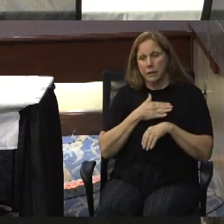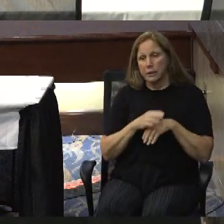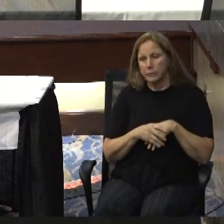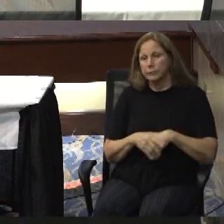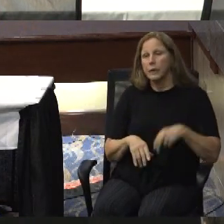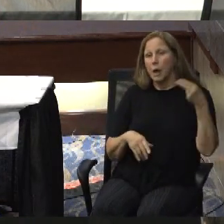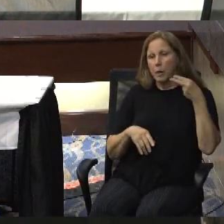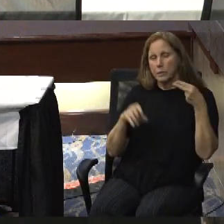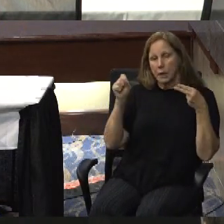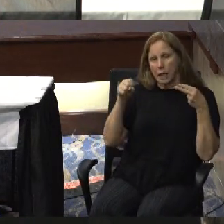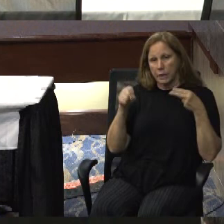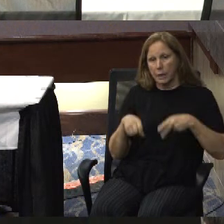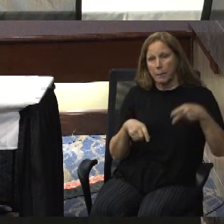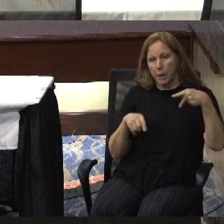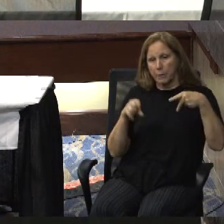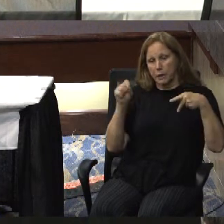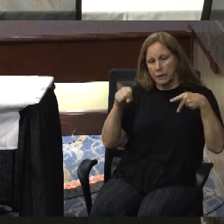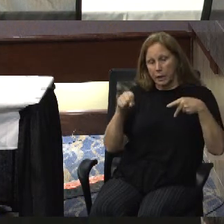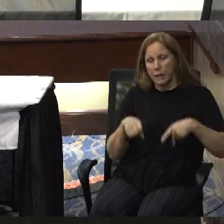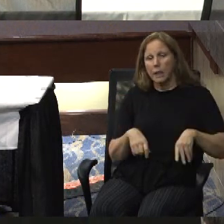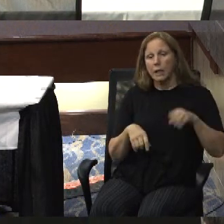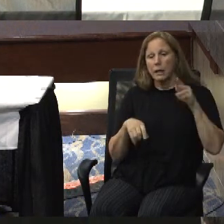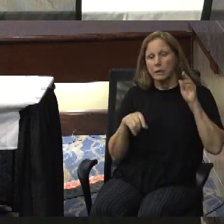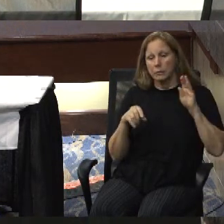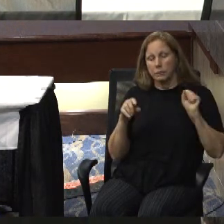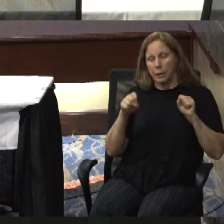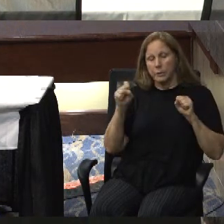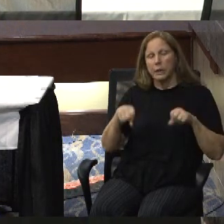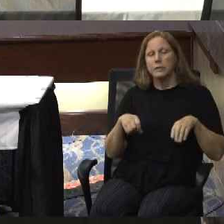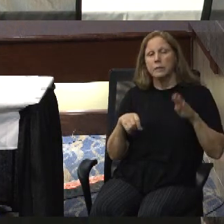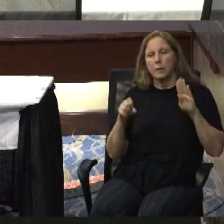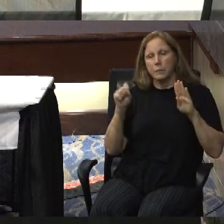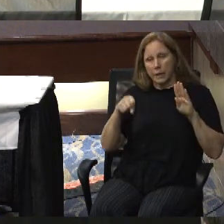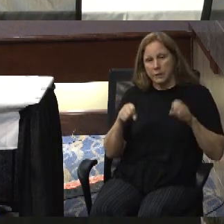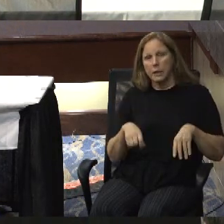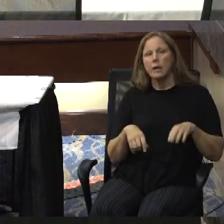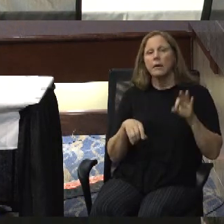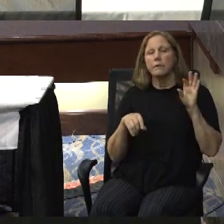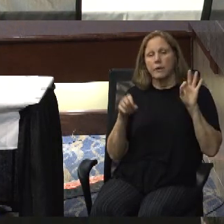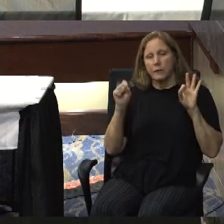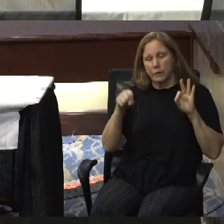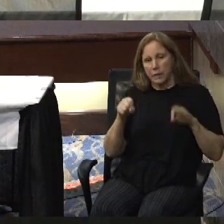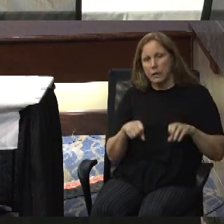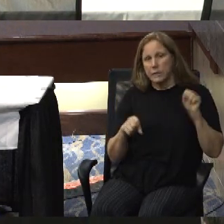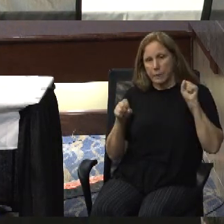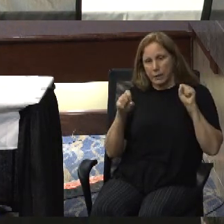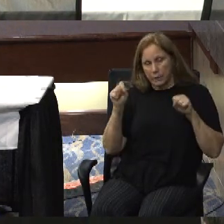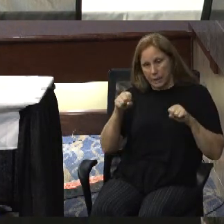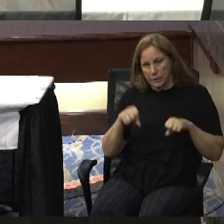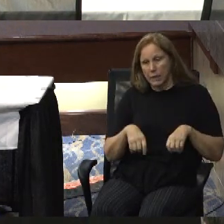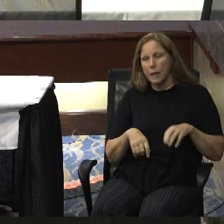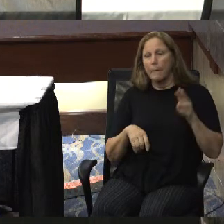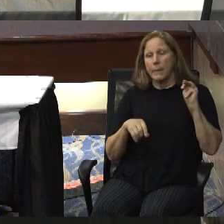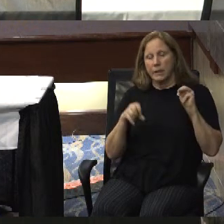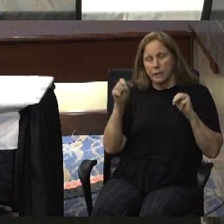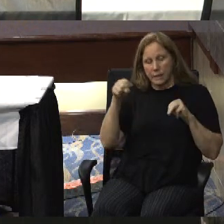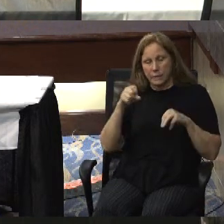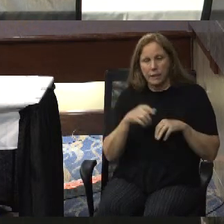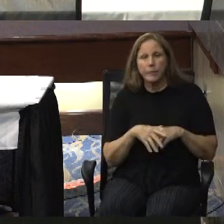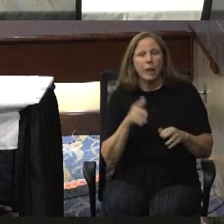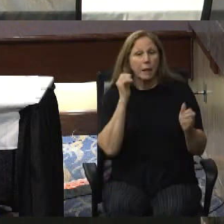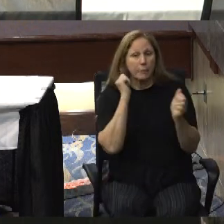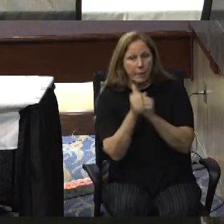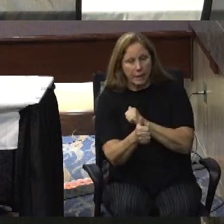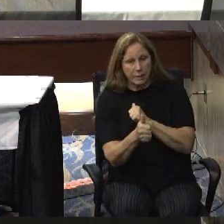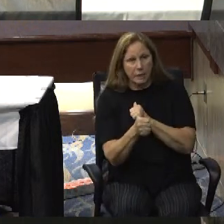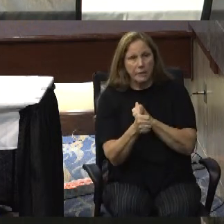Holmes. Palmer. Aye. Porter. Yes. Fairfield. Yes. Sabino. Yes, that motion